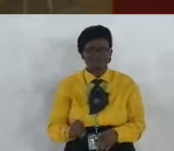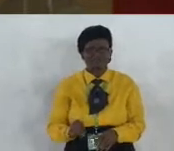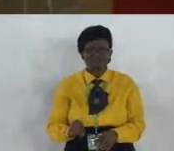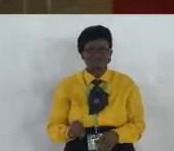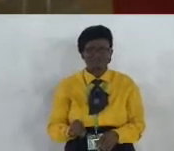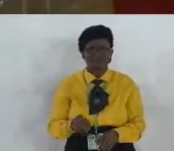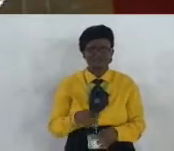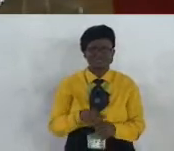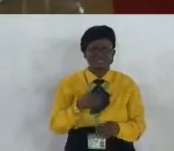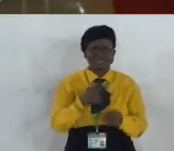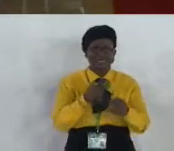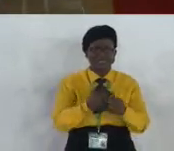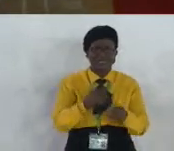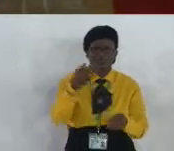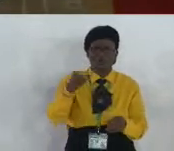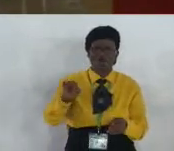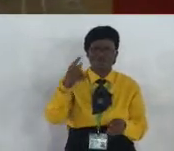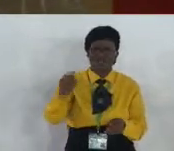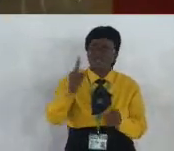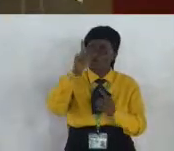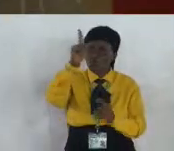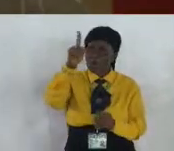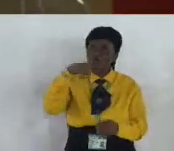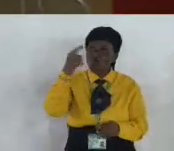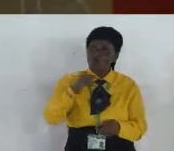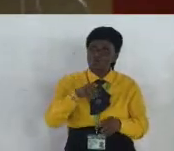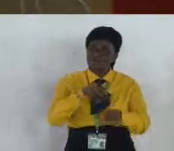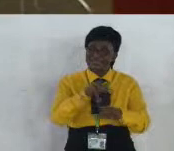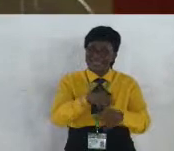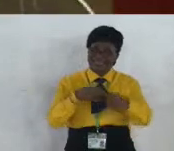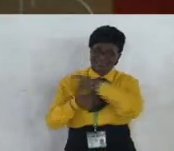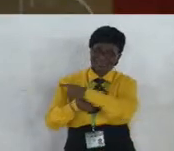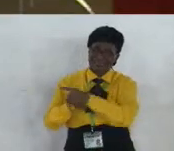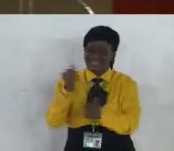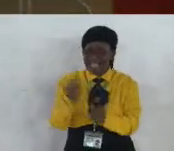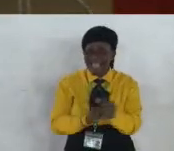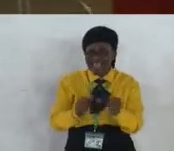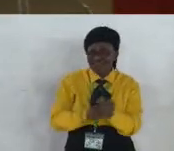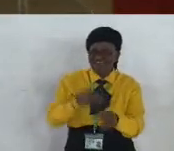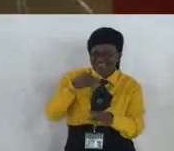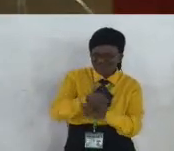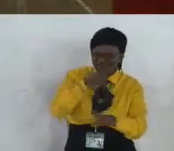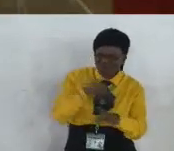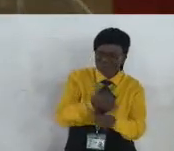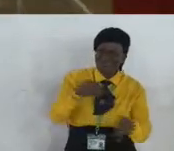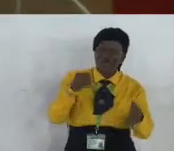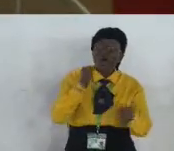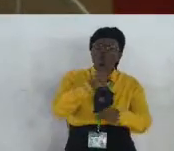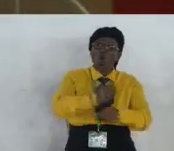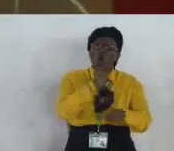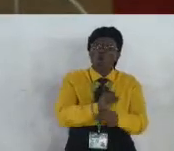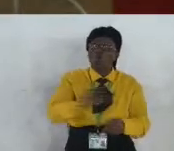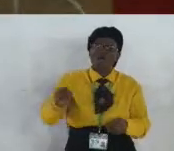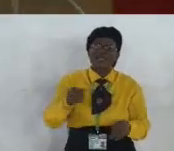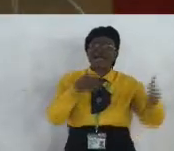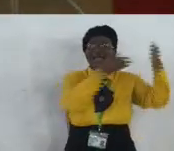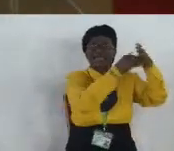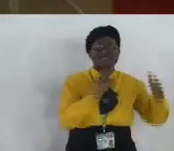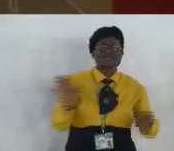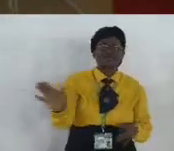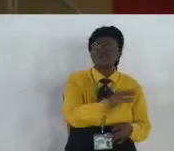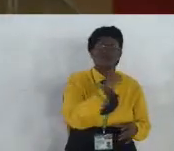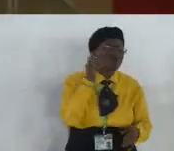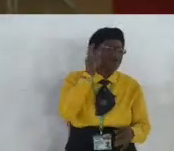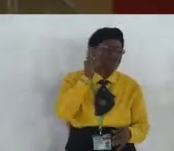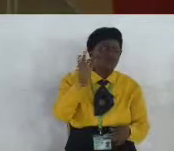In the name of the one who sent me, every force working against your fruitfulness,